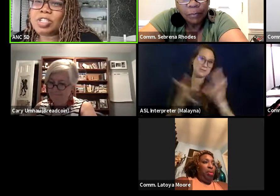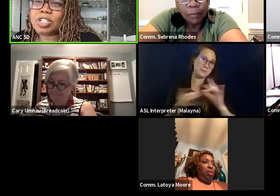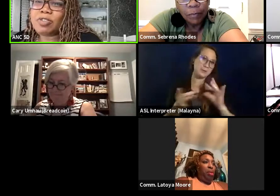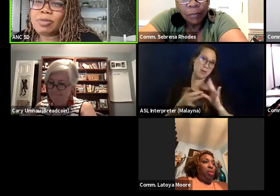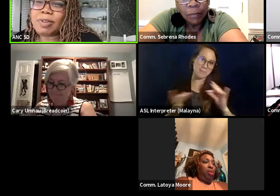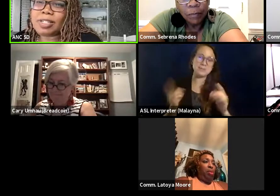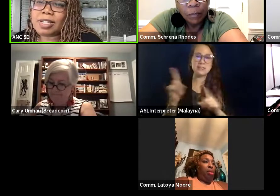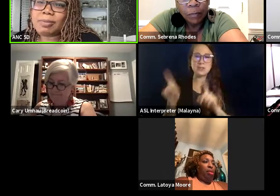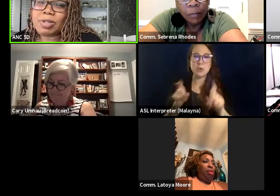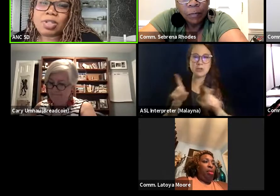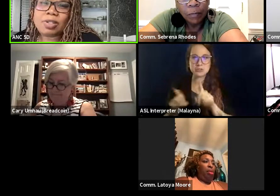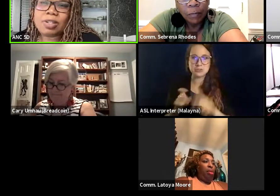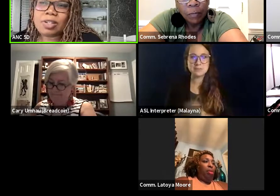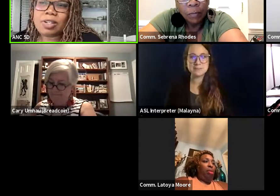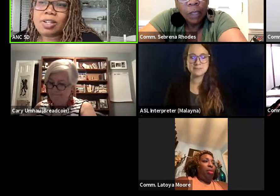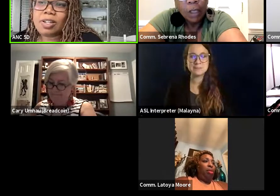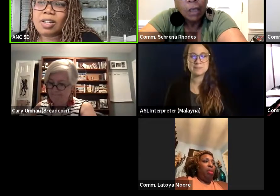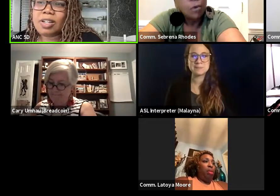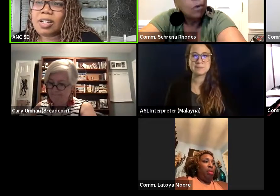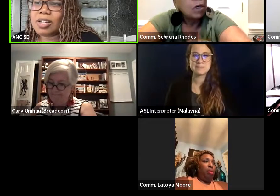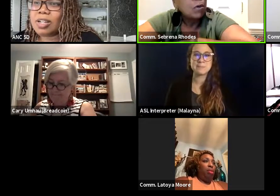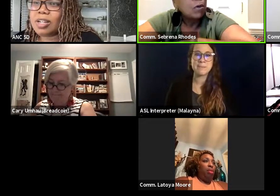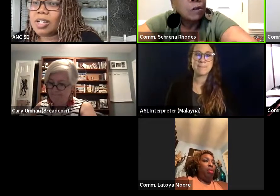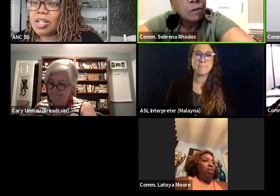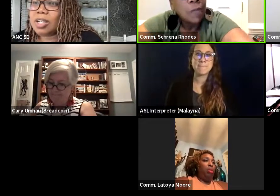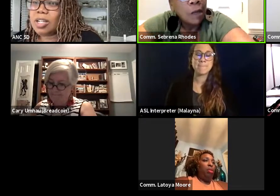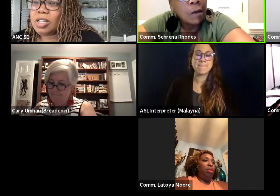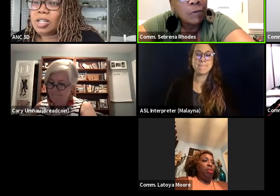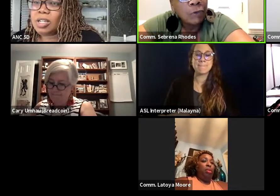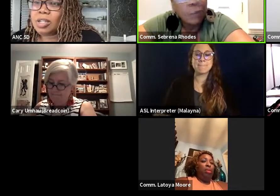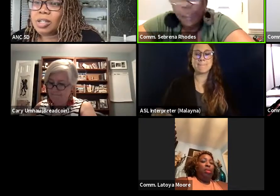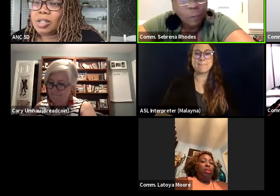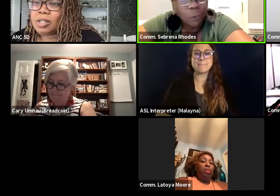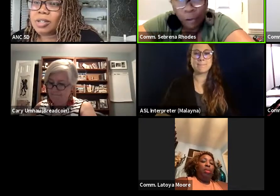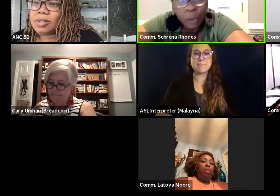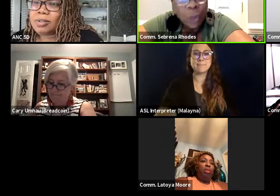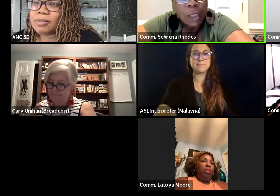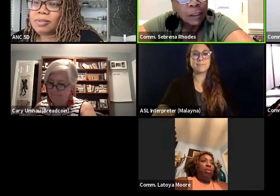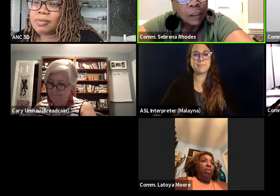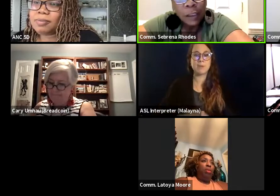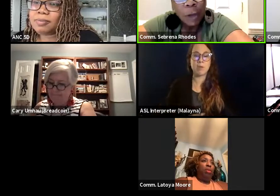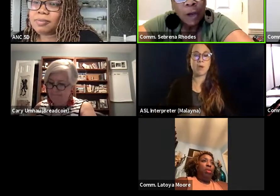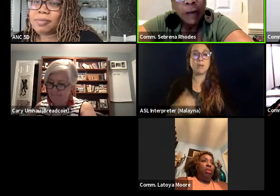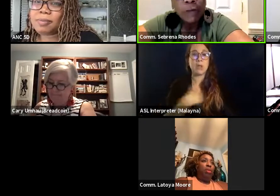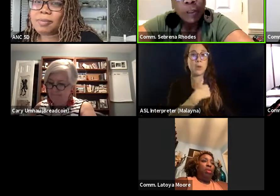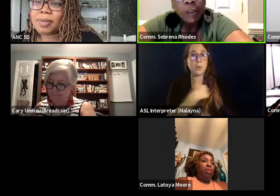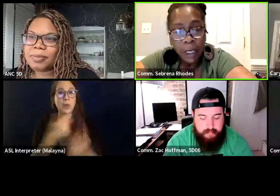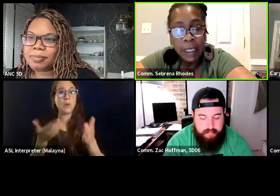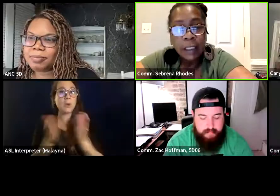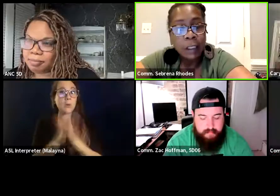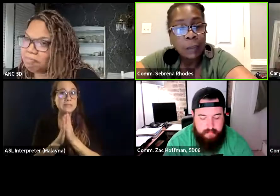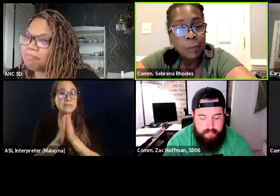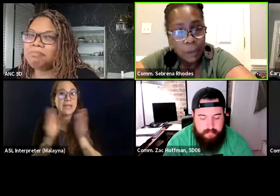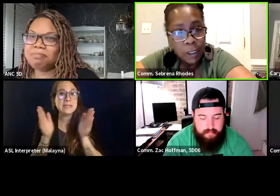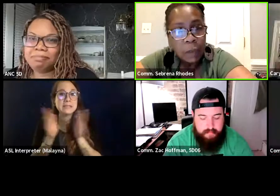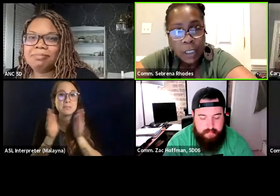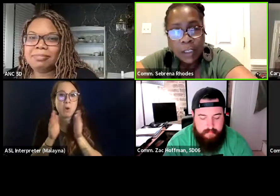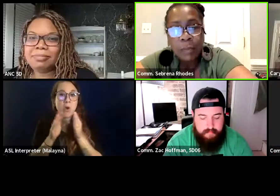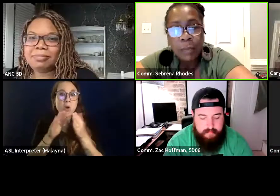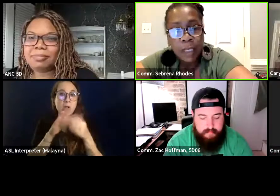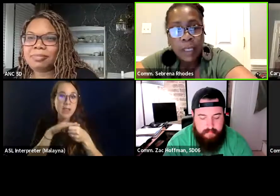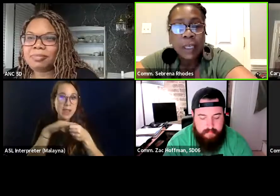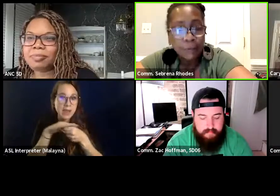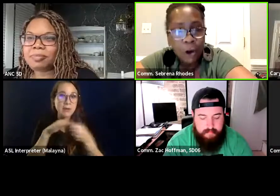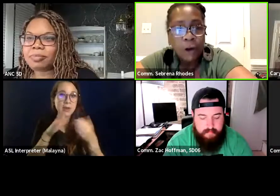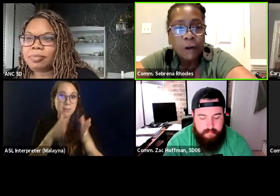and questions from the rest of the commission. Well, we're requesting a small area plan. The community wants